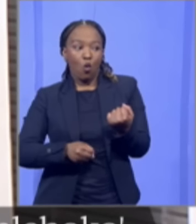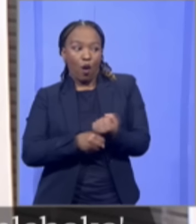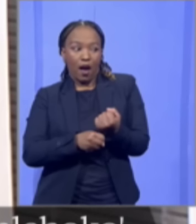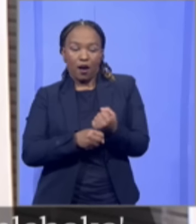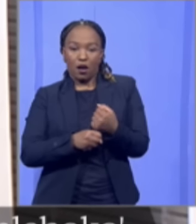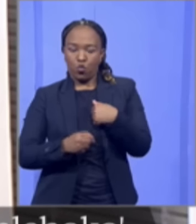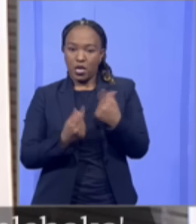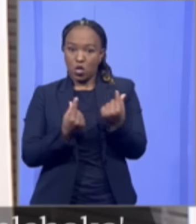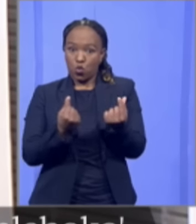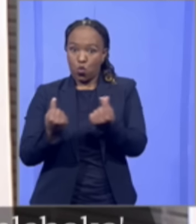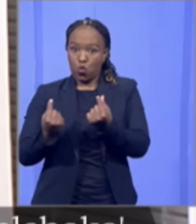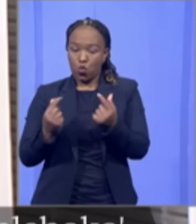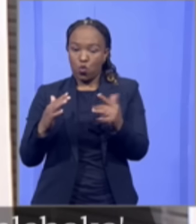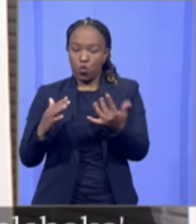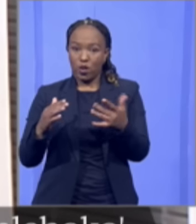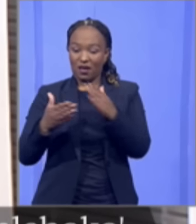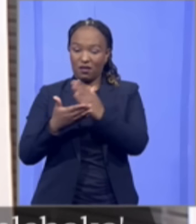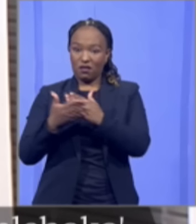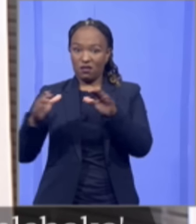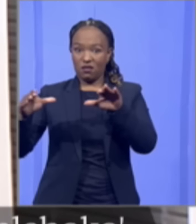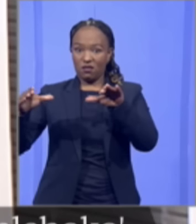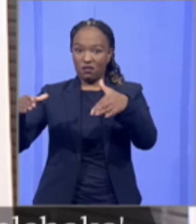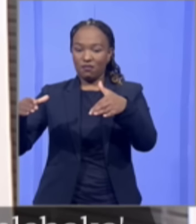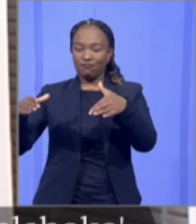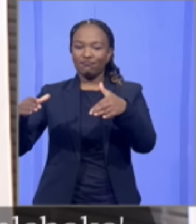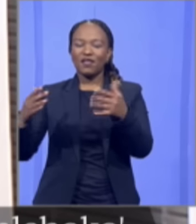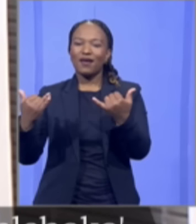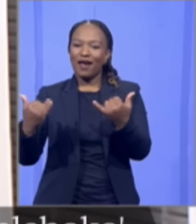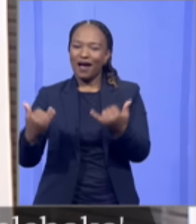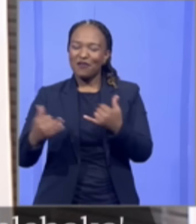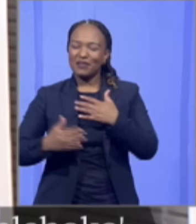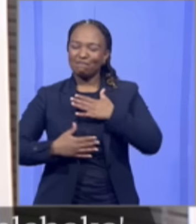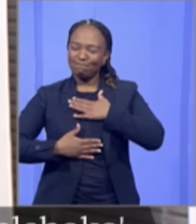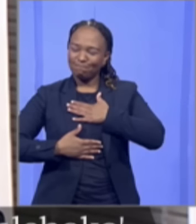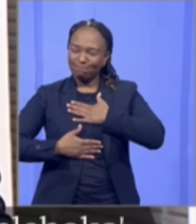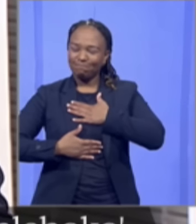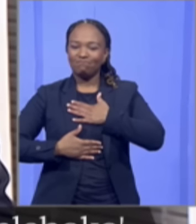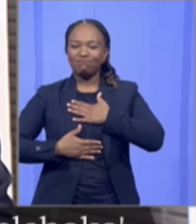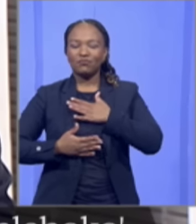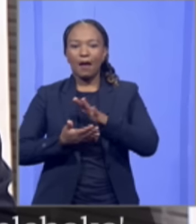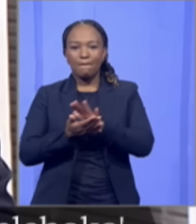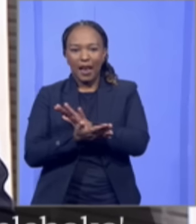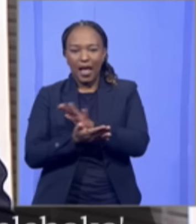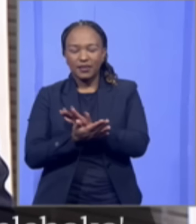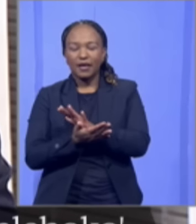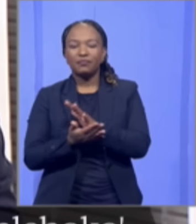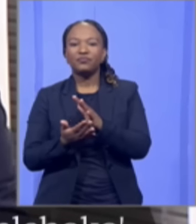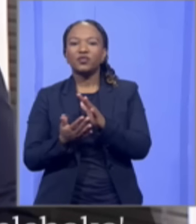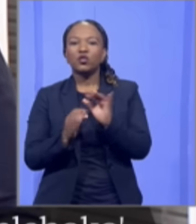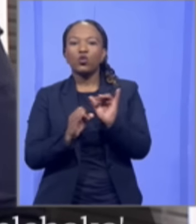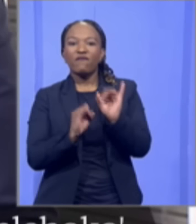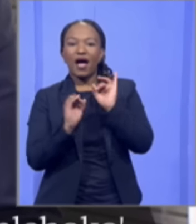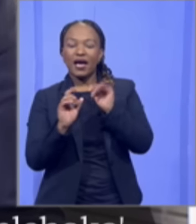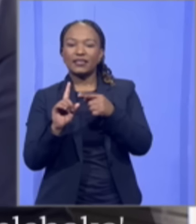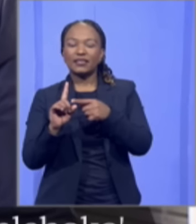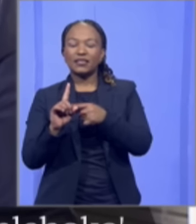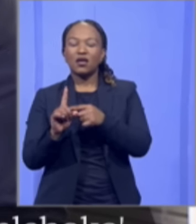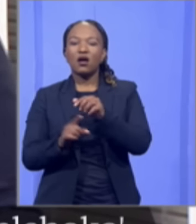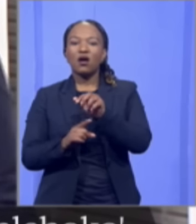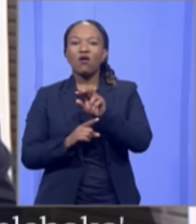doing in this sector. It gives me great pleasure to invite Ms. Vuyiswa Ramokgopa from